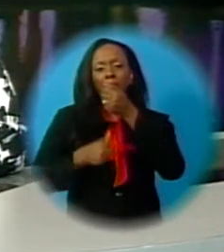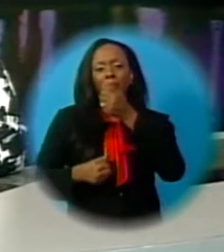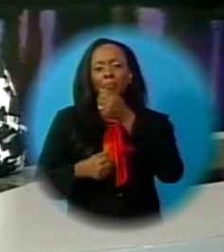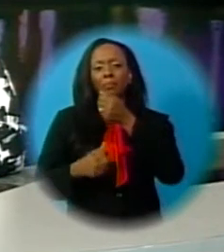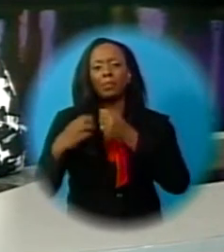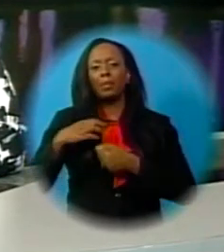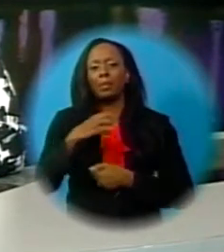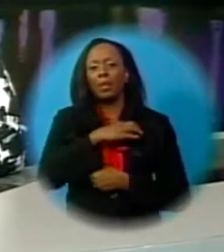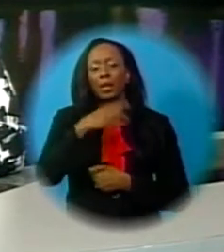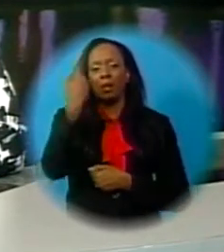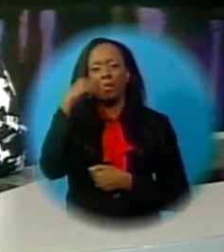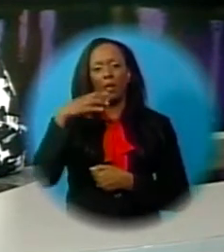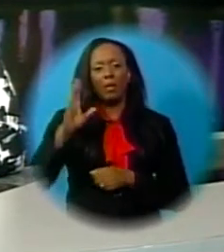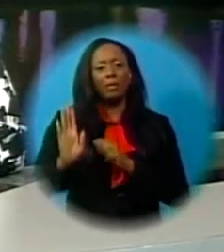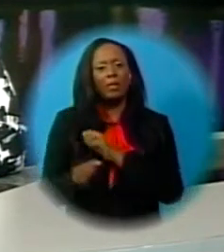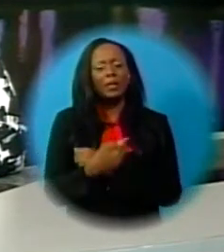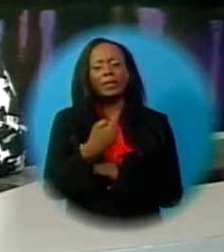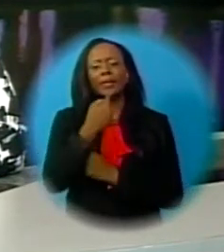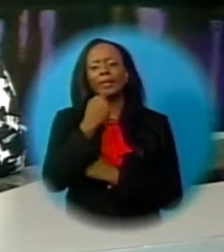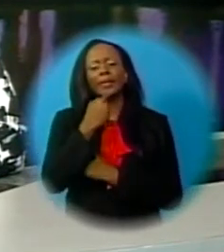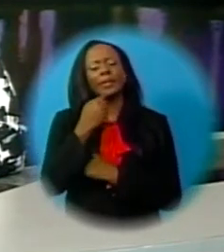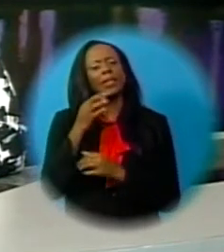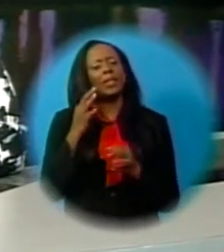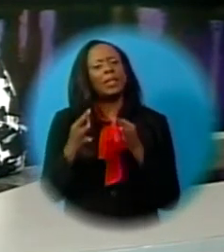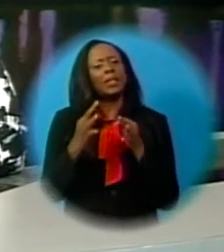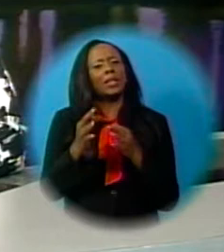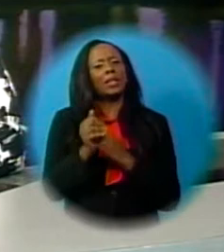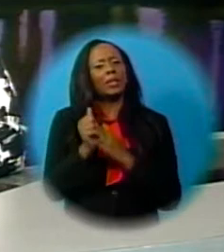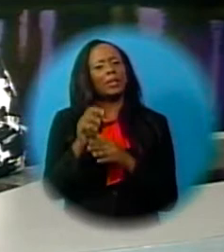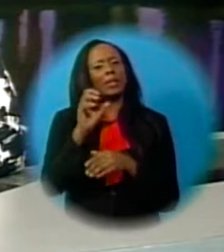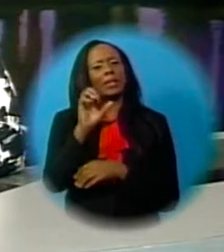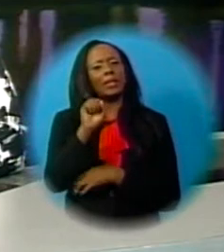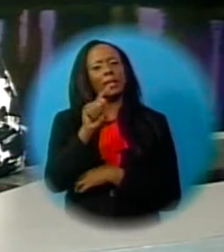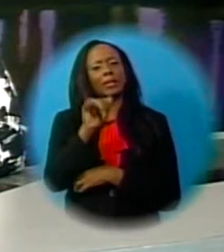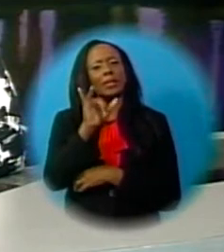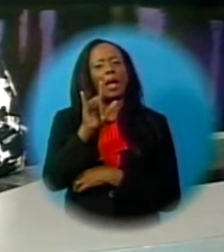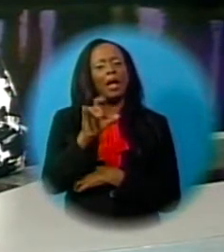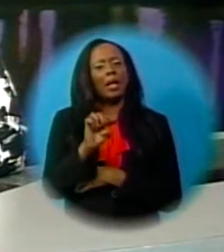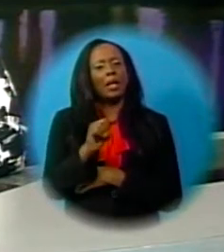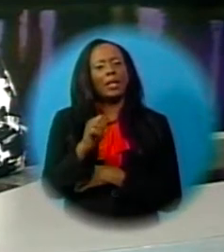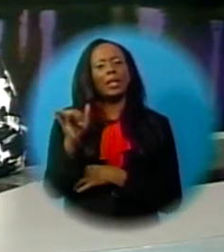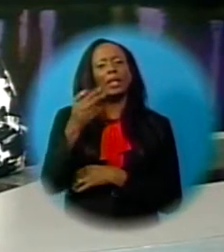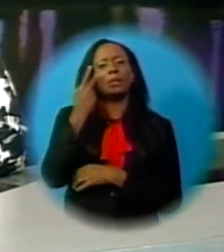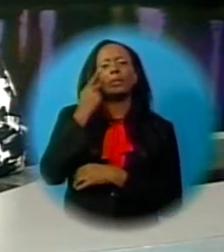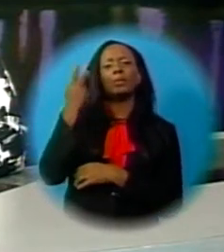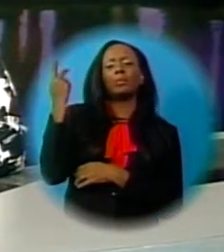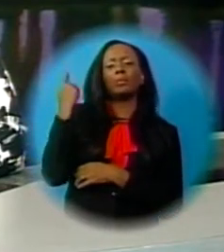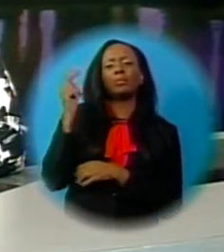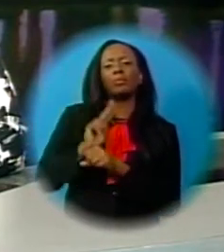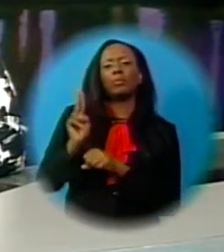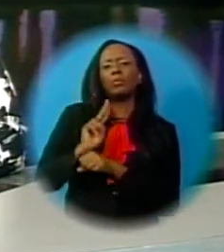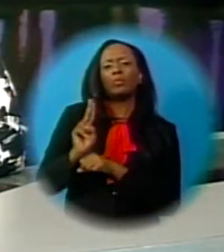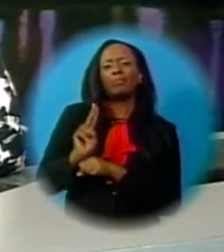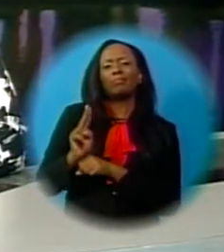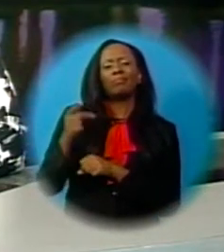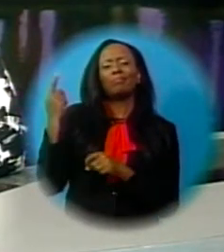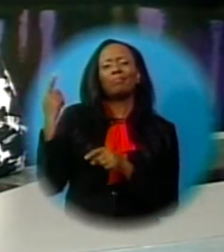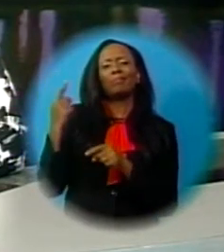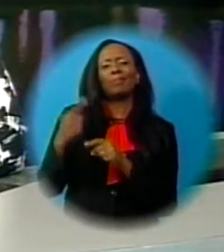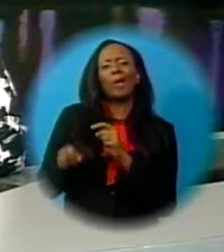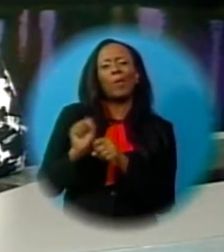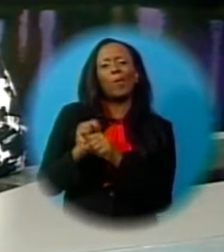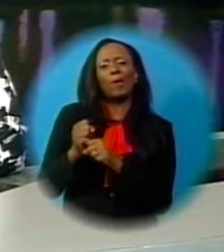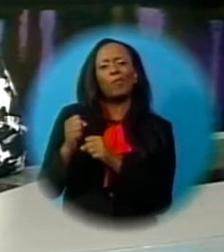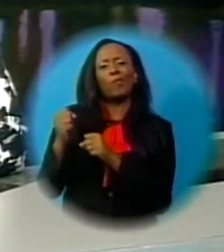on cricket, contended that if the leadership style of yesteryear is used today, then chaos will be created. He called for restructuring and